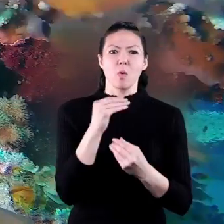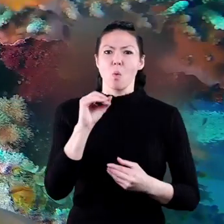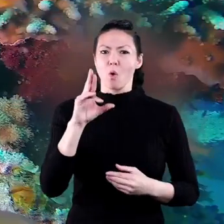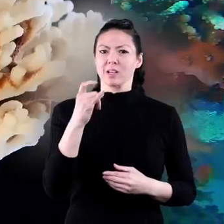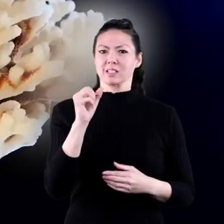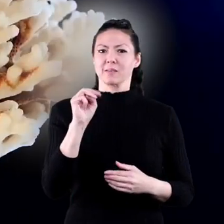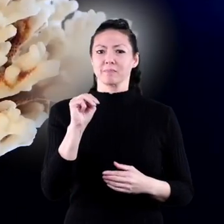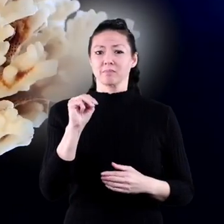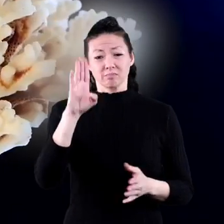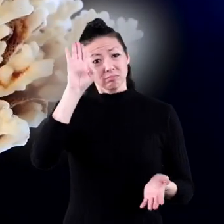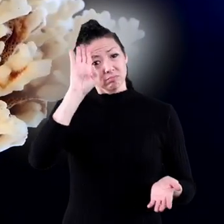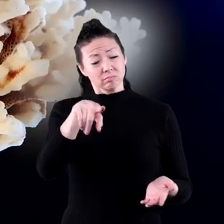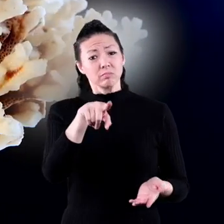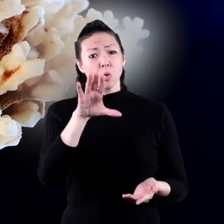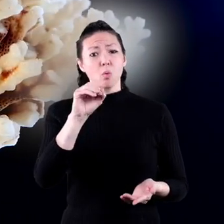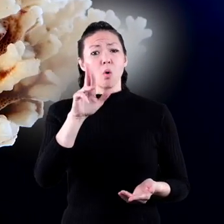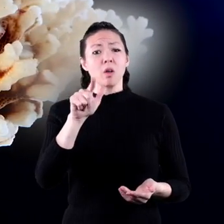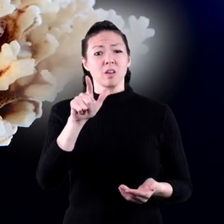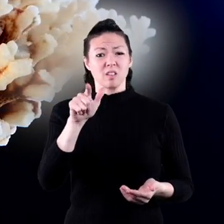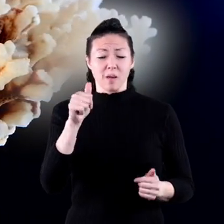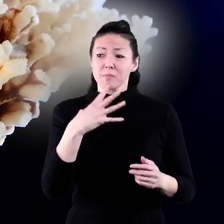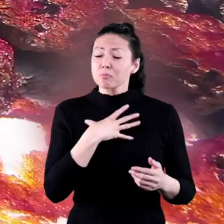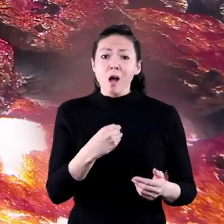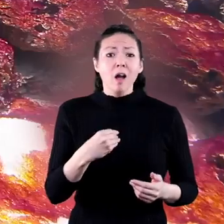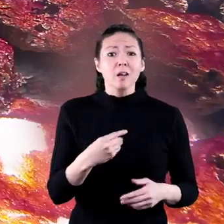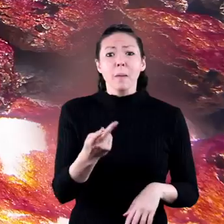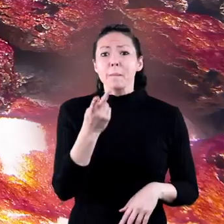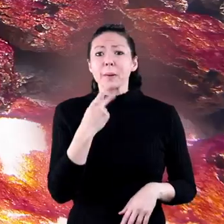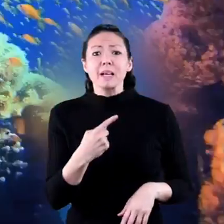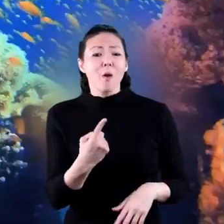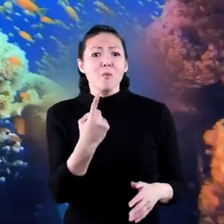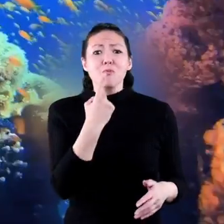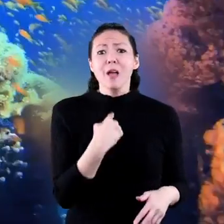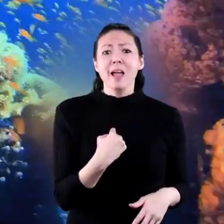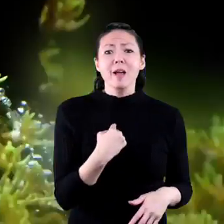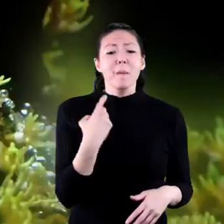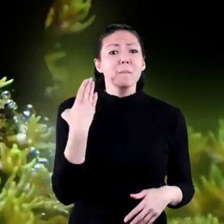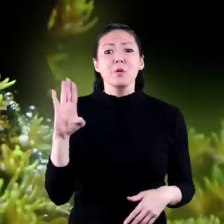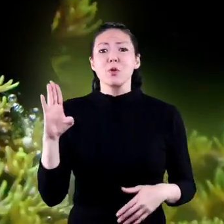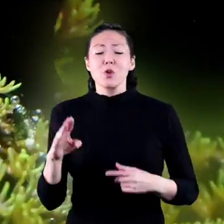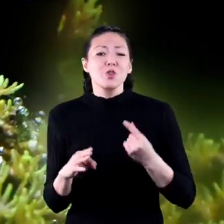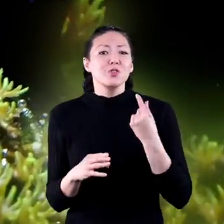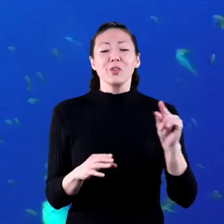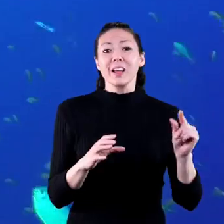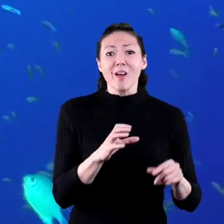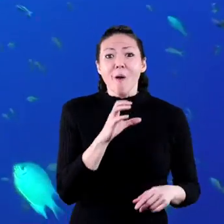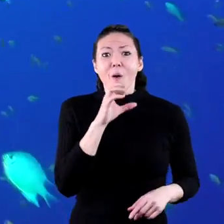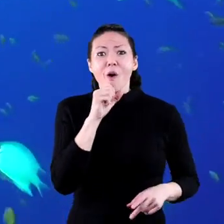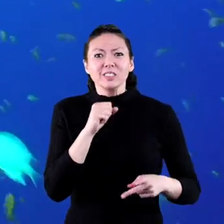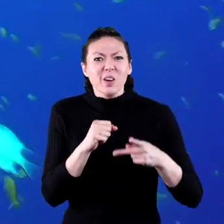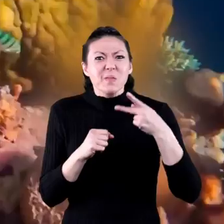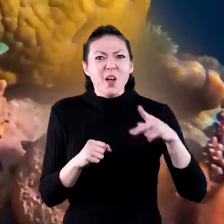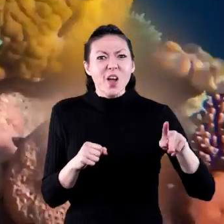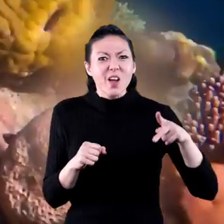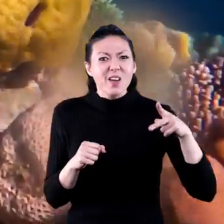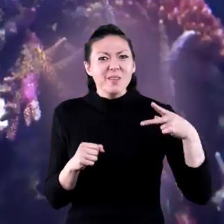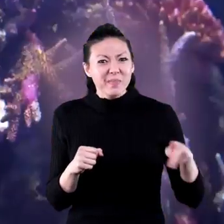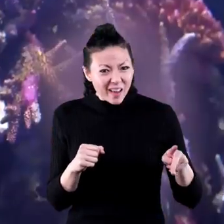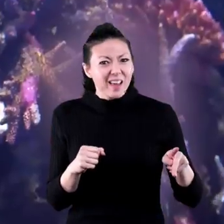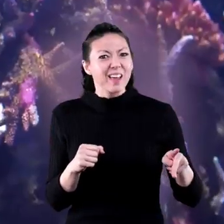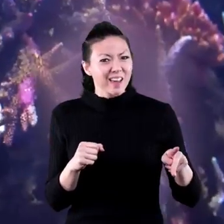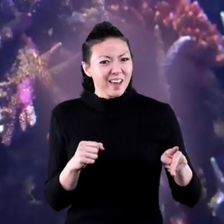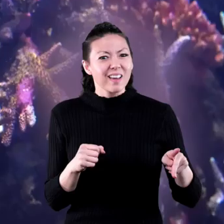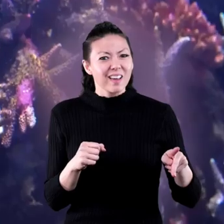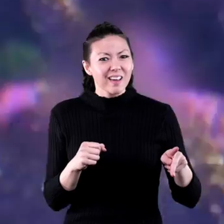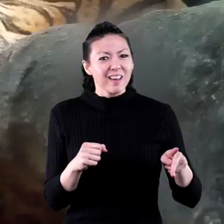organisms. Did you know that coral can be white, red, pink, green, blue, orange, or